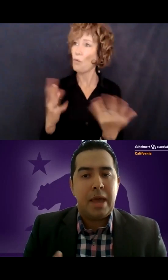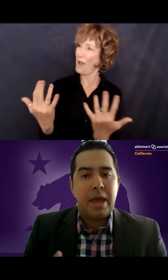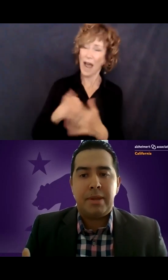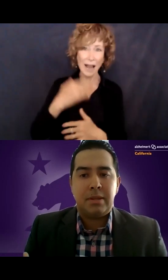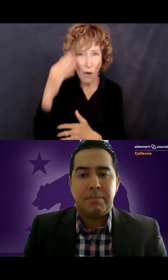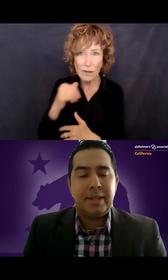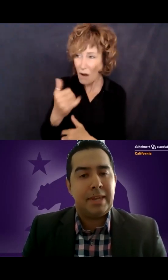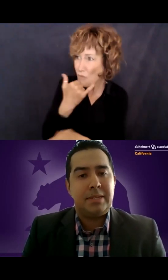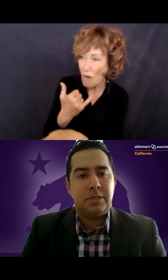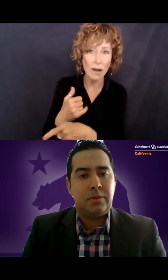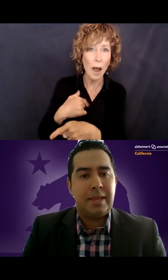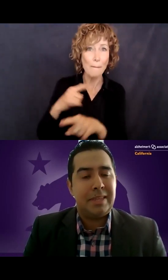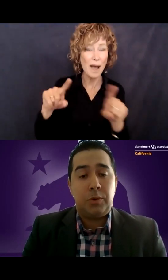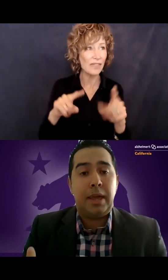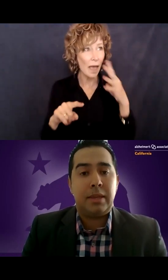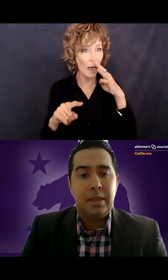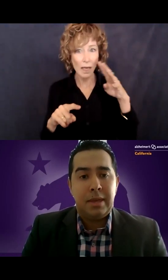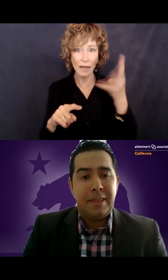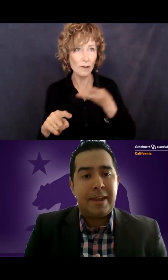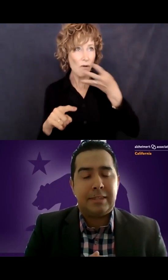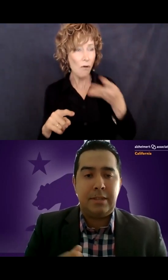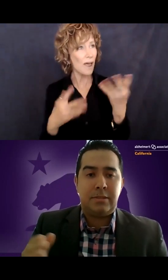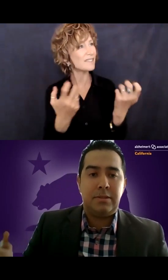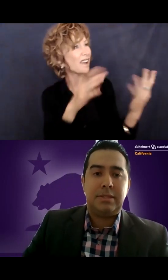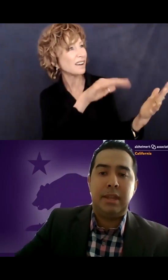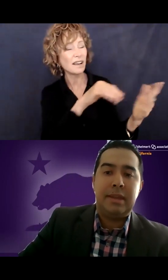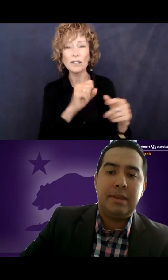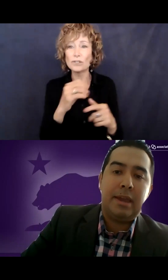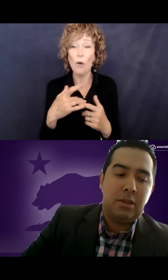but they're not being paid attention to as they would like. And that is leading